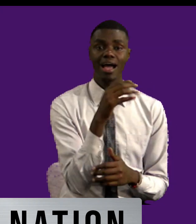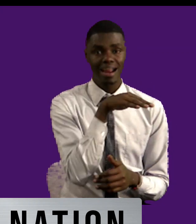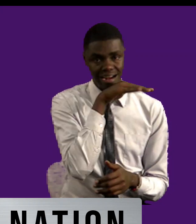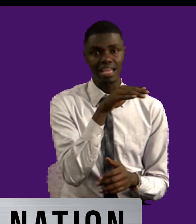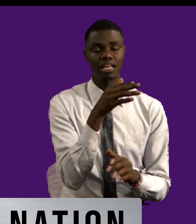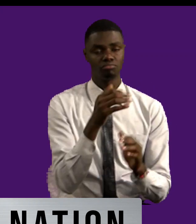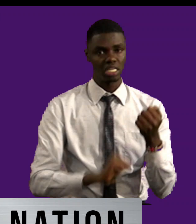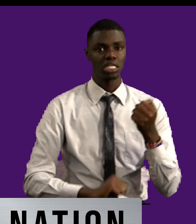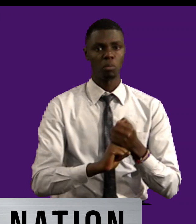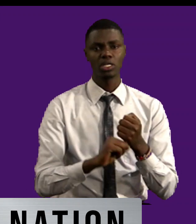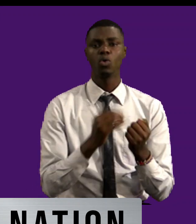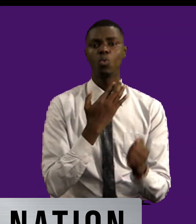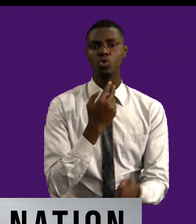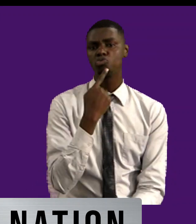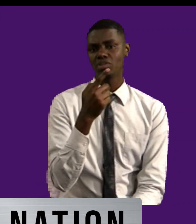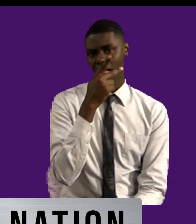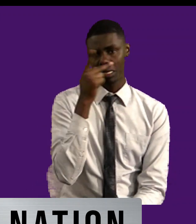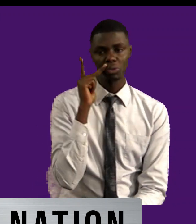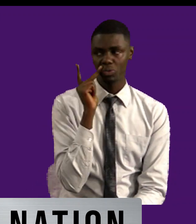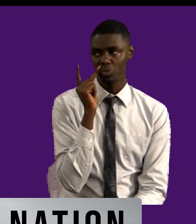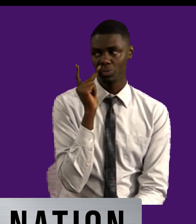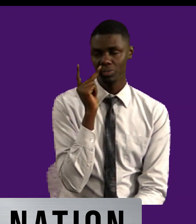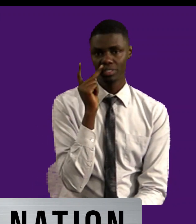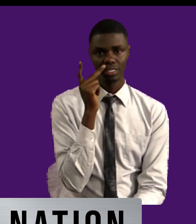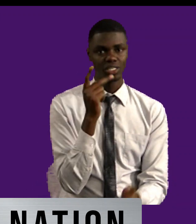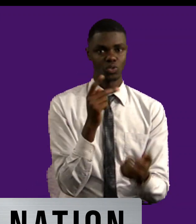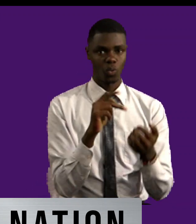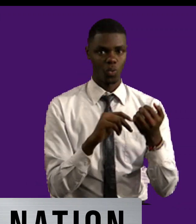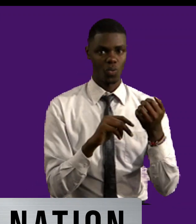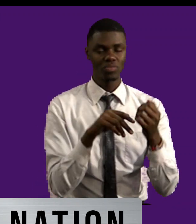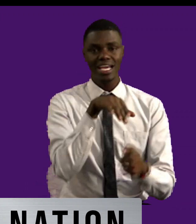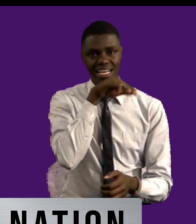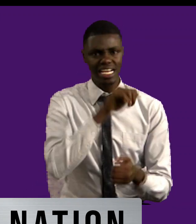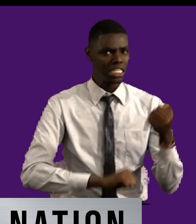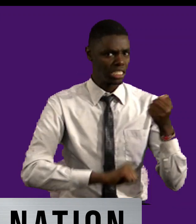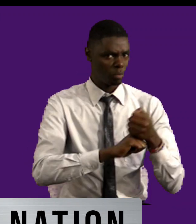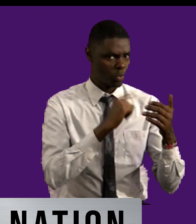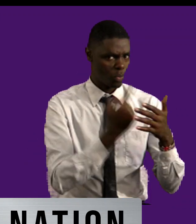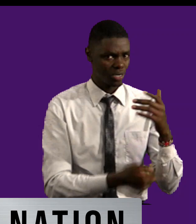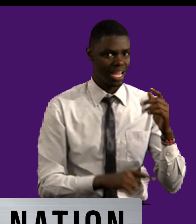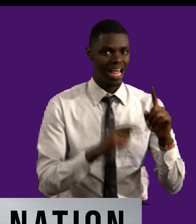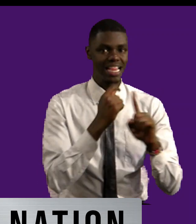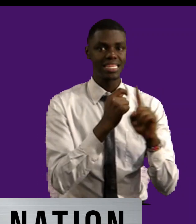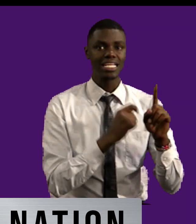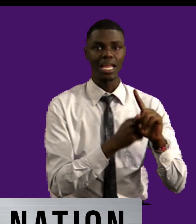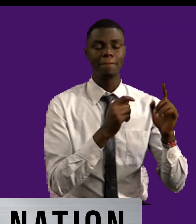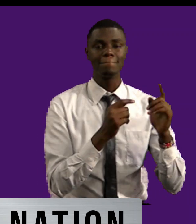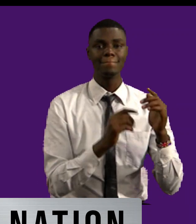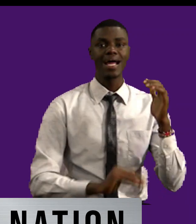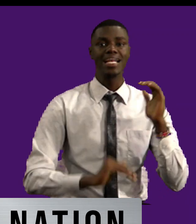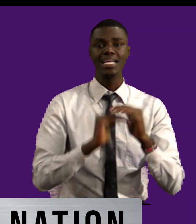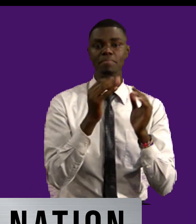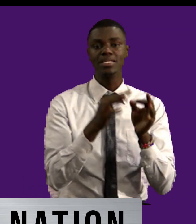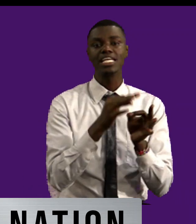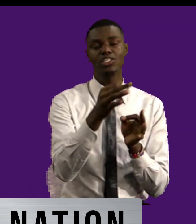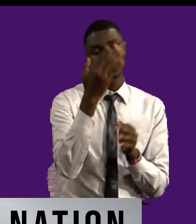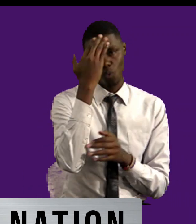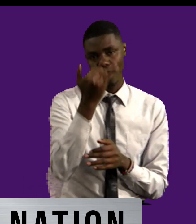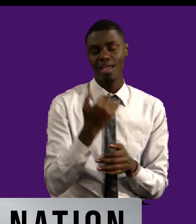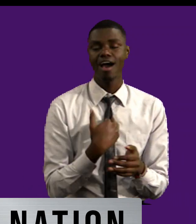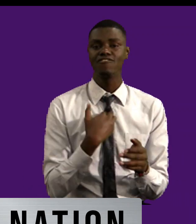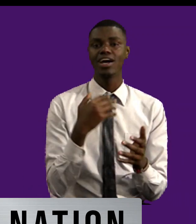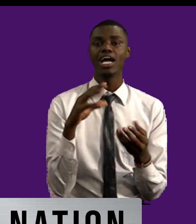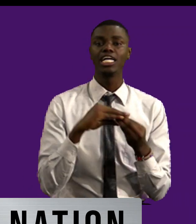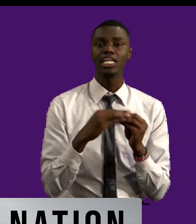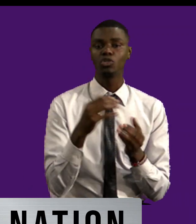tell Kalonzo of is behind what? Is behind the term limit extension, because there is creation of his